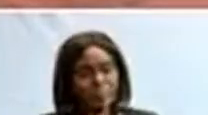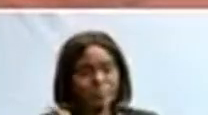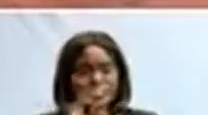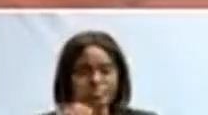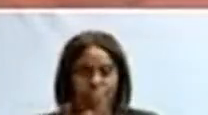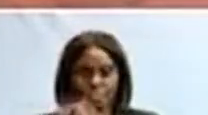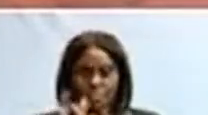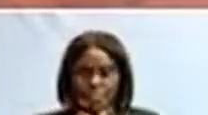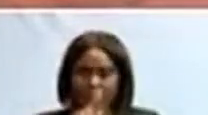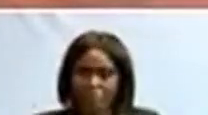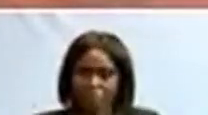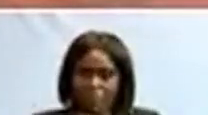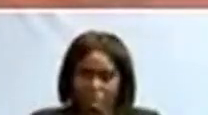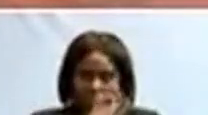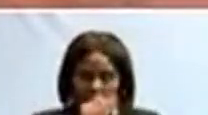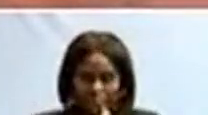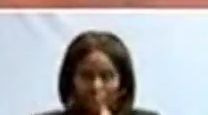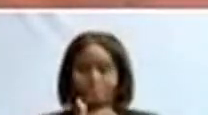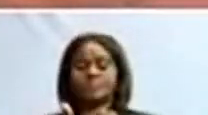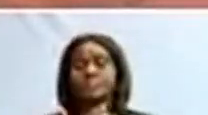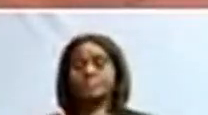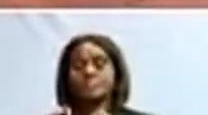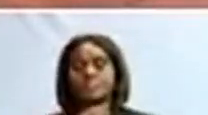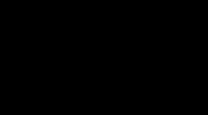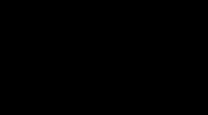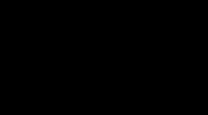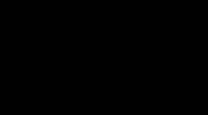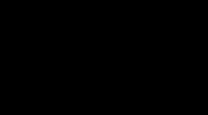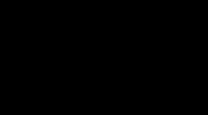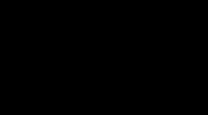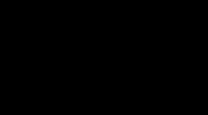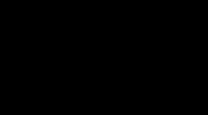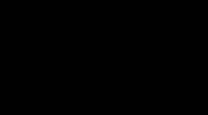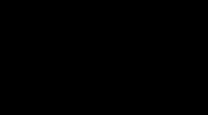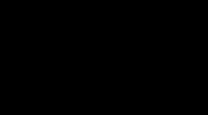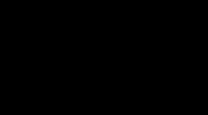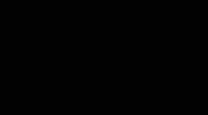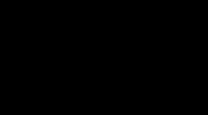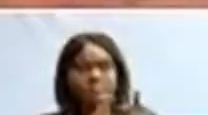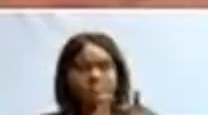But by the time we are receiving the documents or the response from the